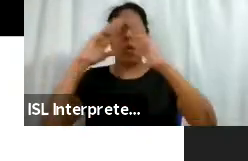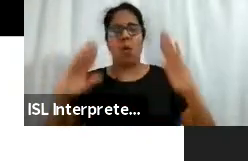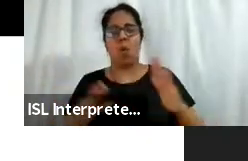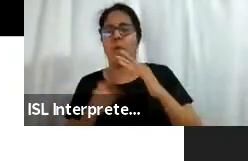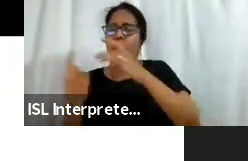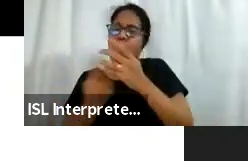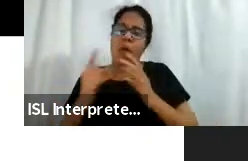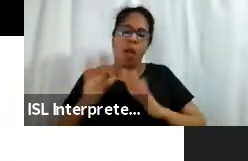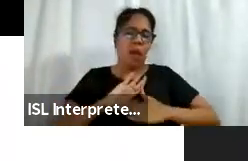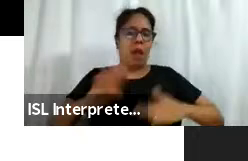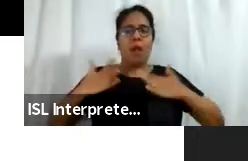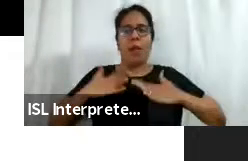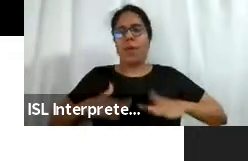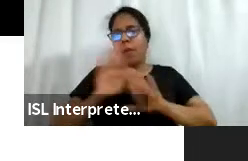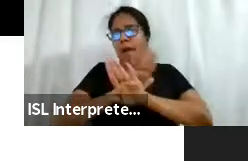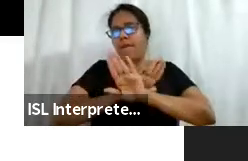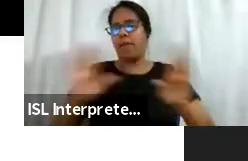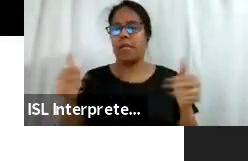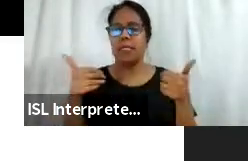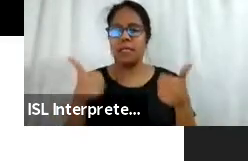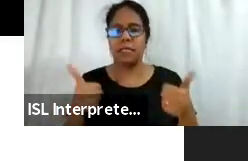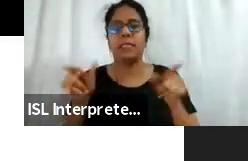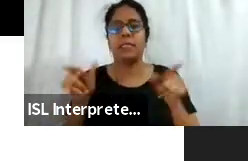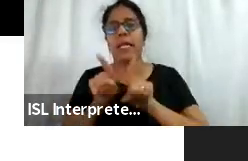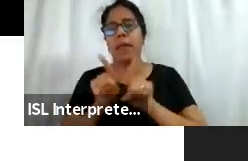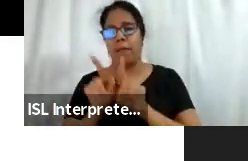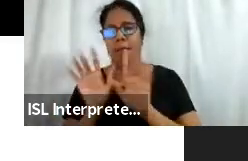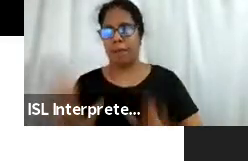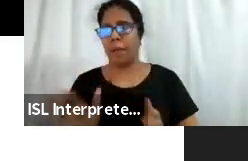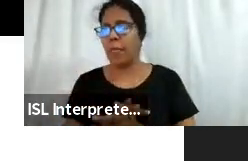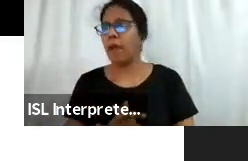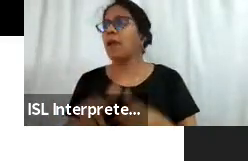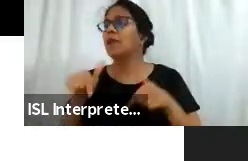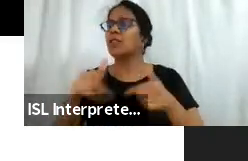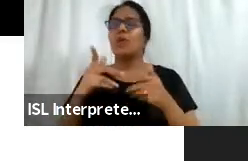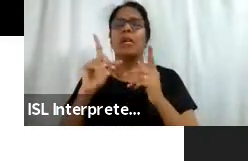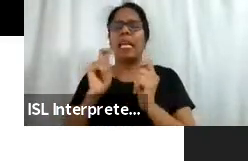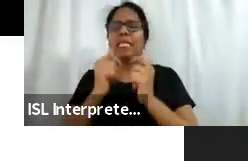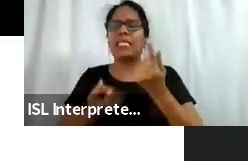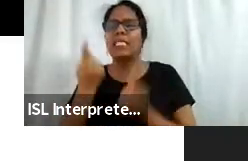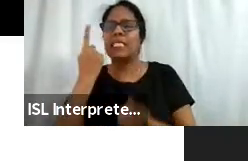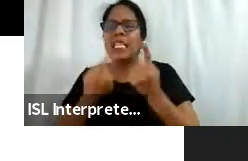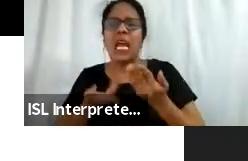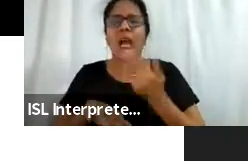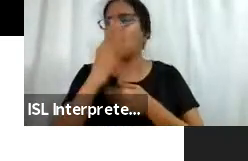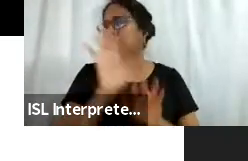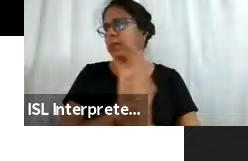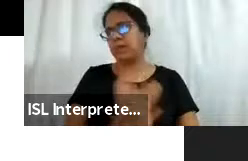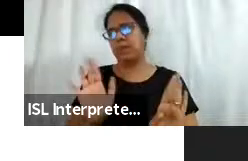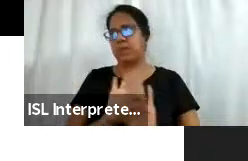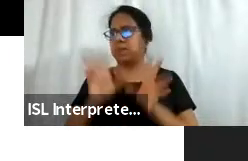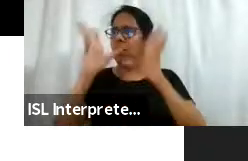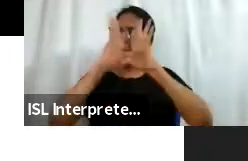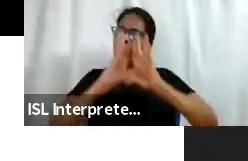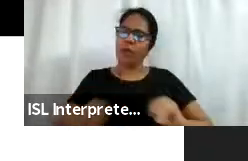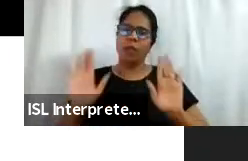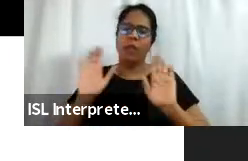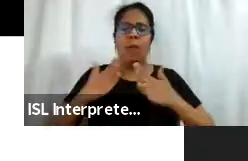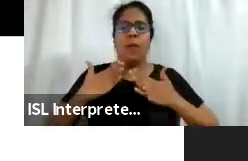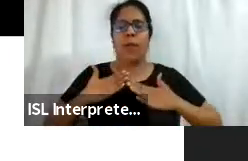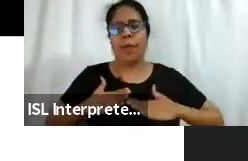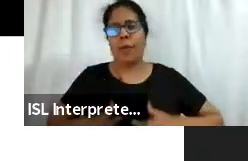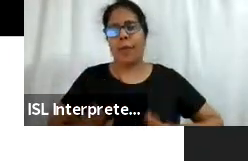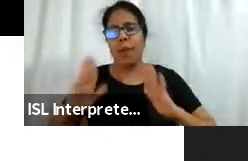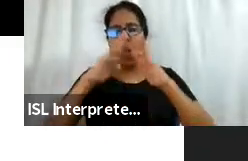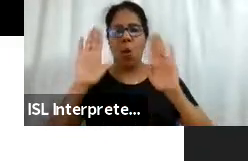So that's all from my side. Thank you for your patience in listening. Stay home and stay safe. If